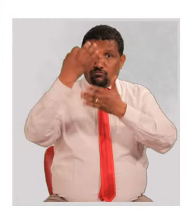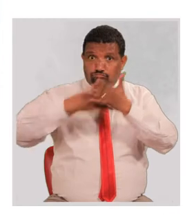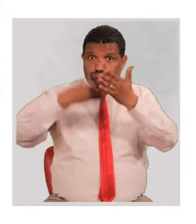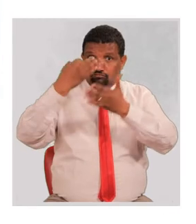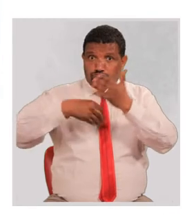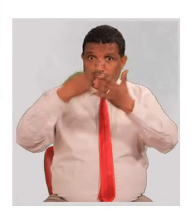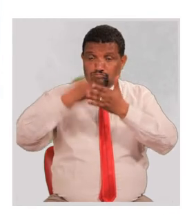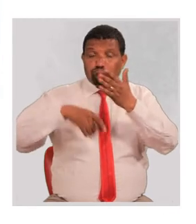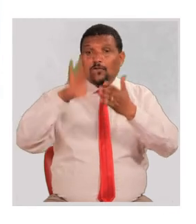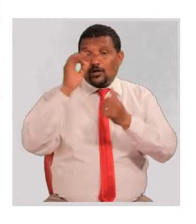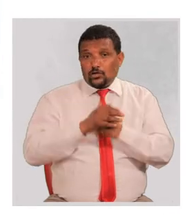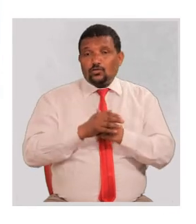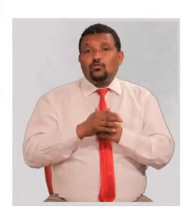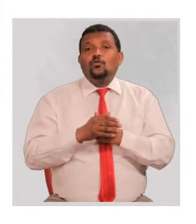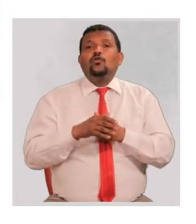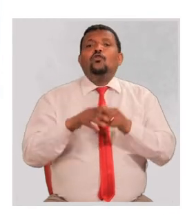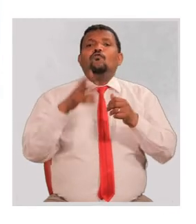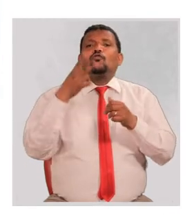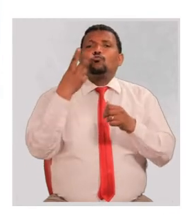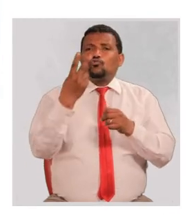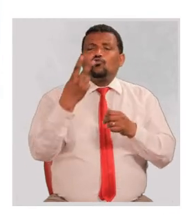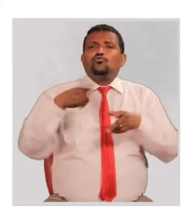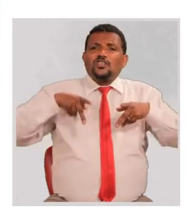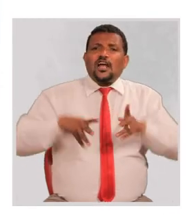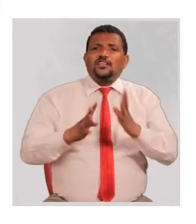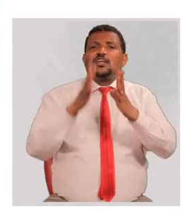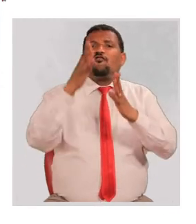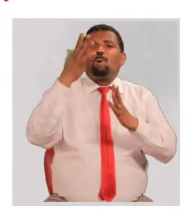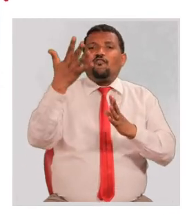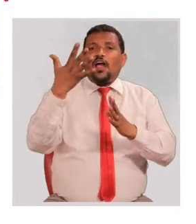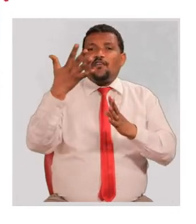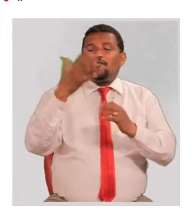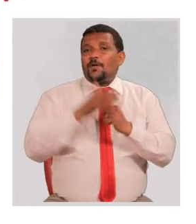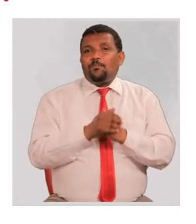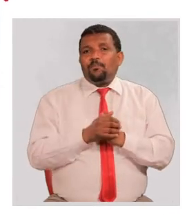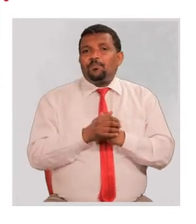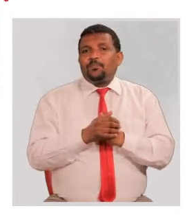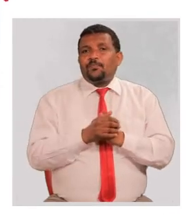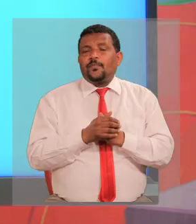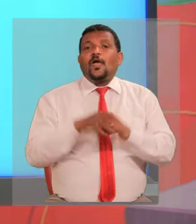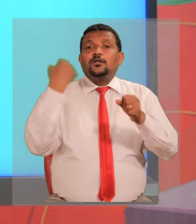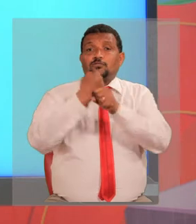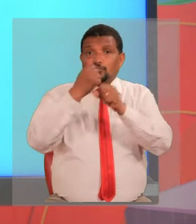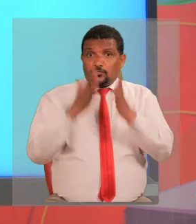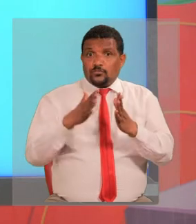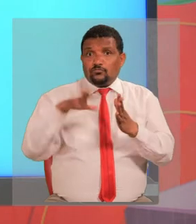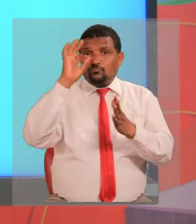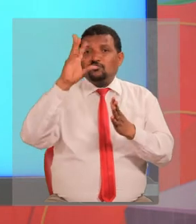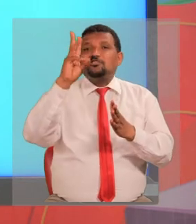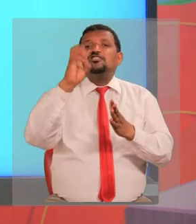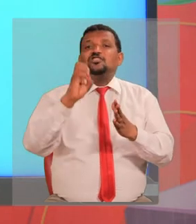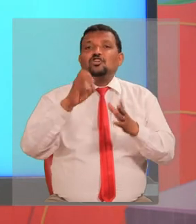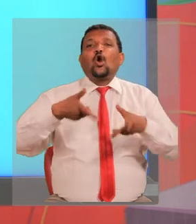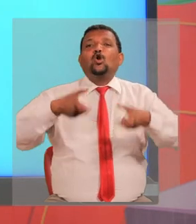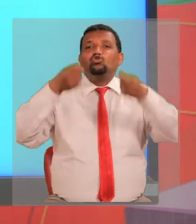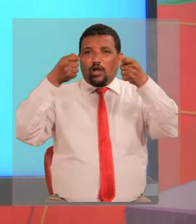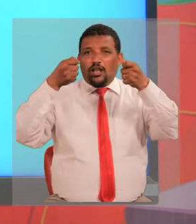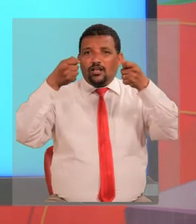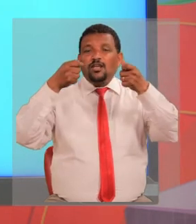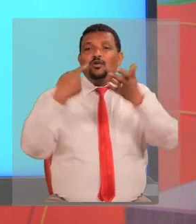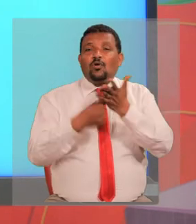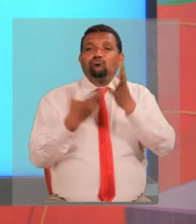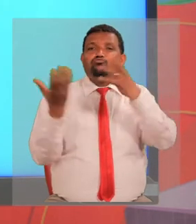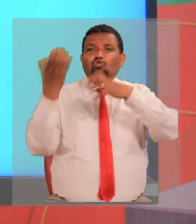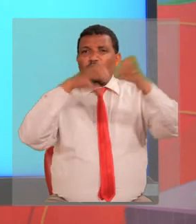gets from two tractor and five labor is also 60 quintal. Again, when we come across